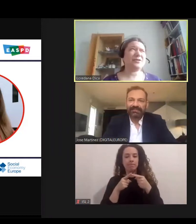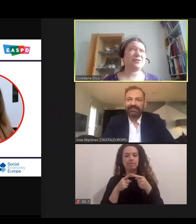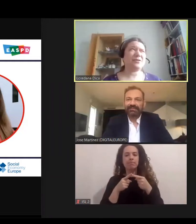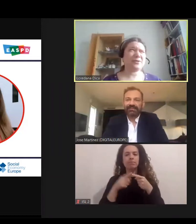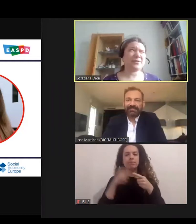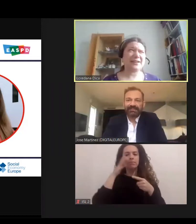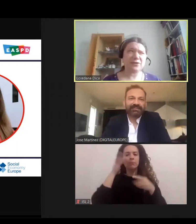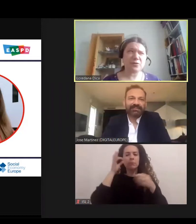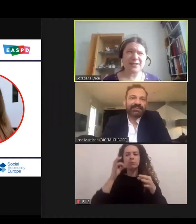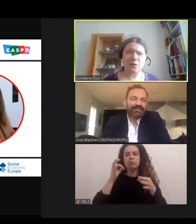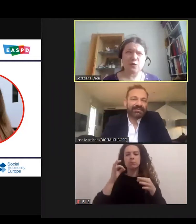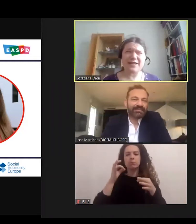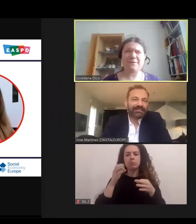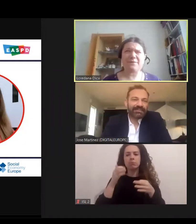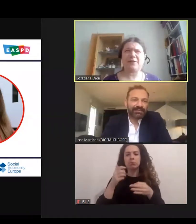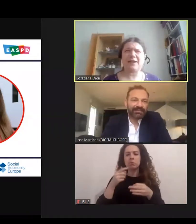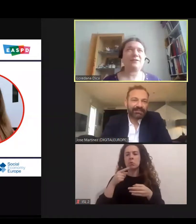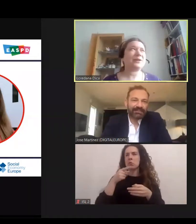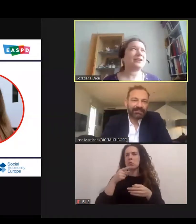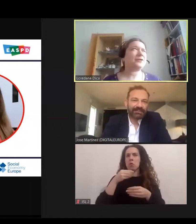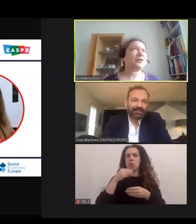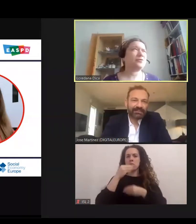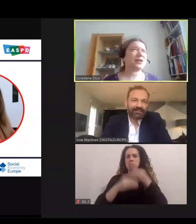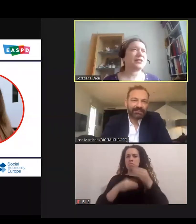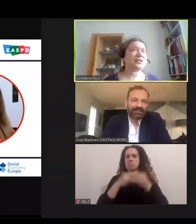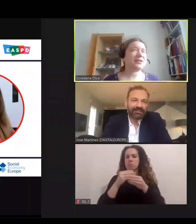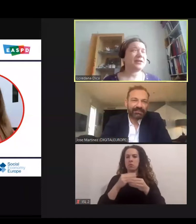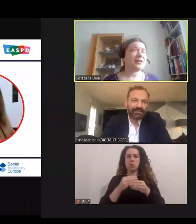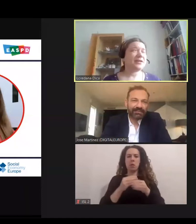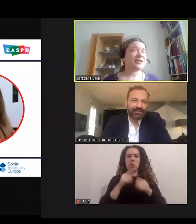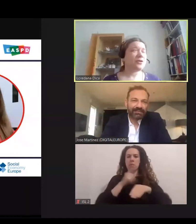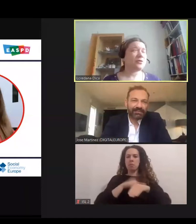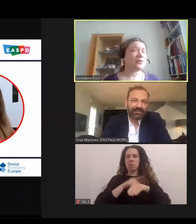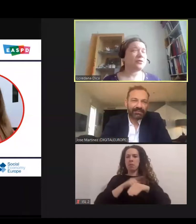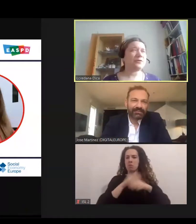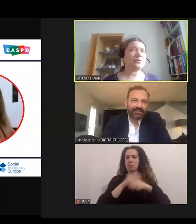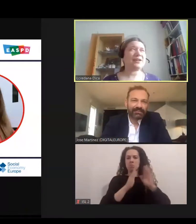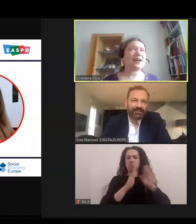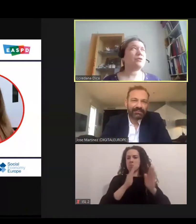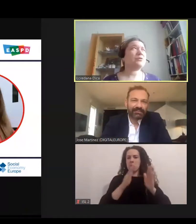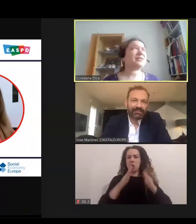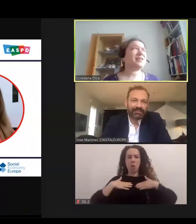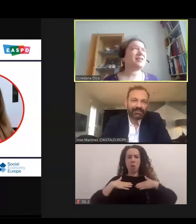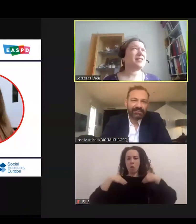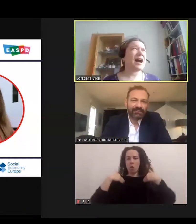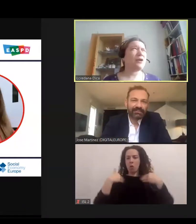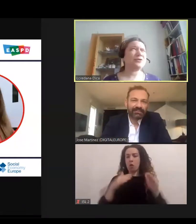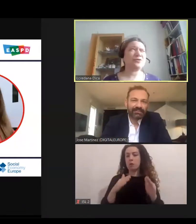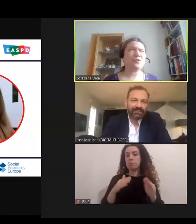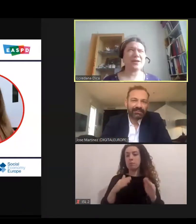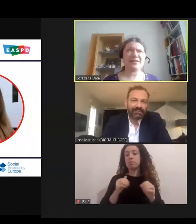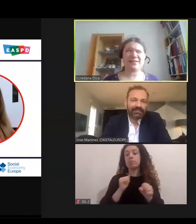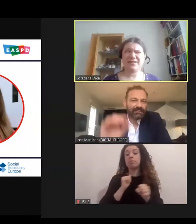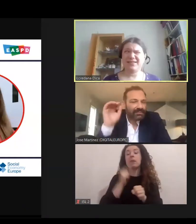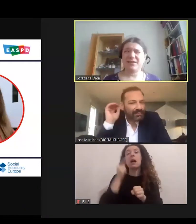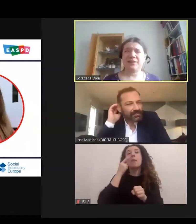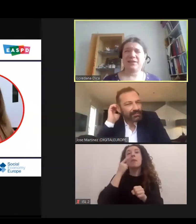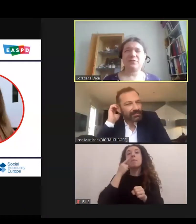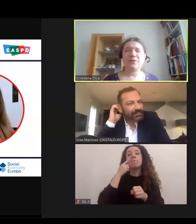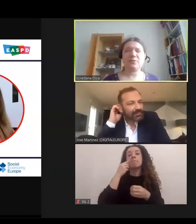others, because we are all part of this society and we can improve if we work